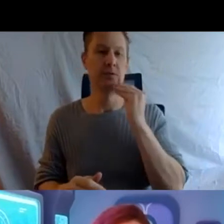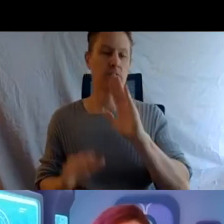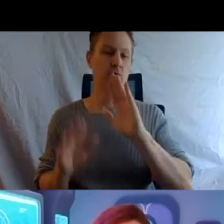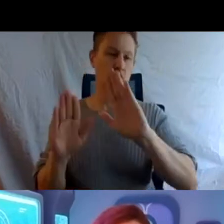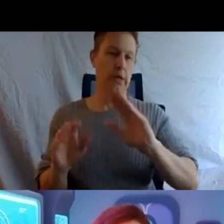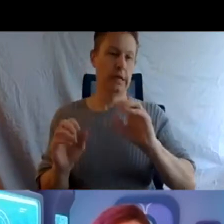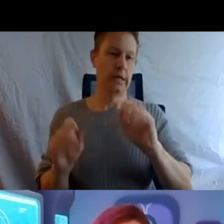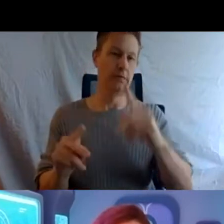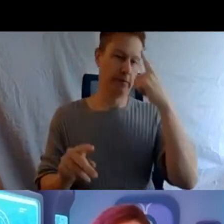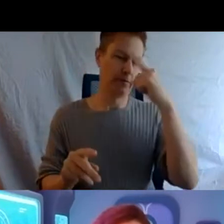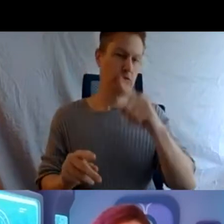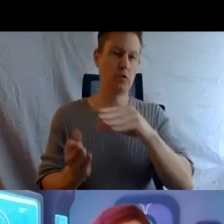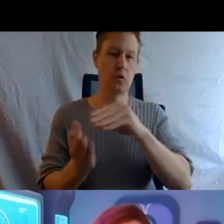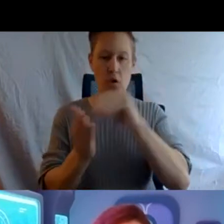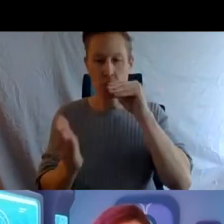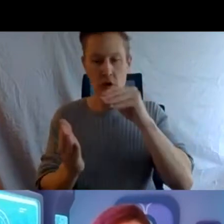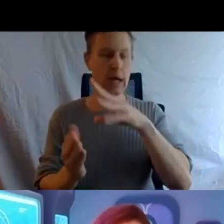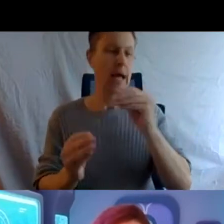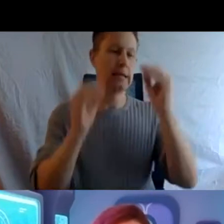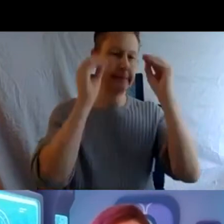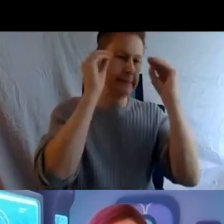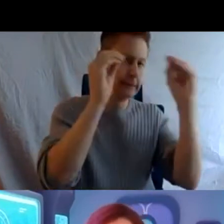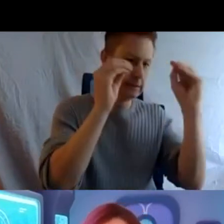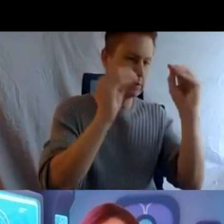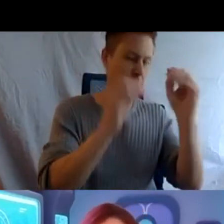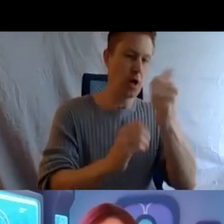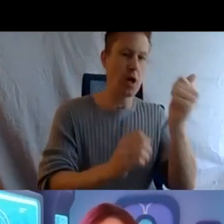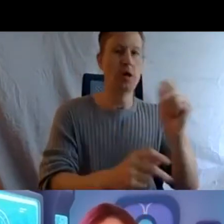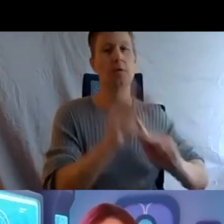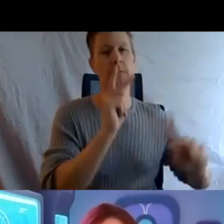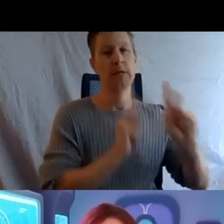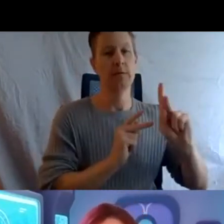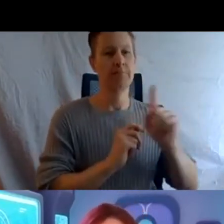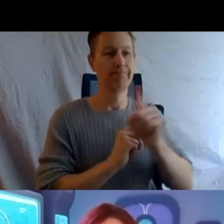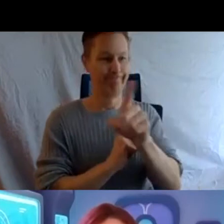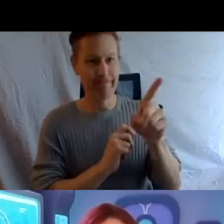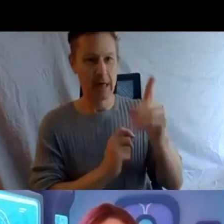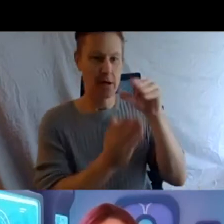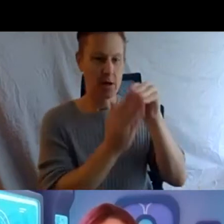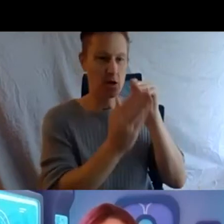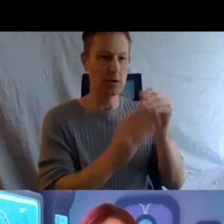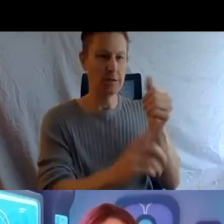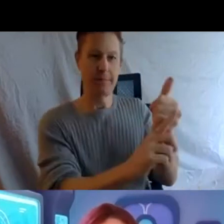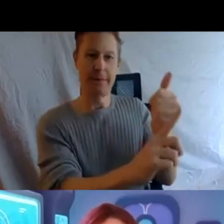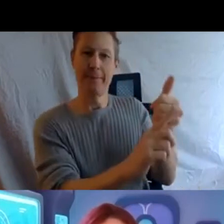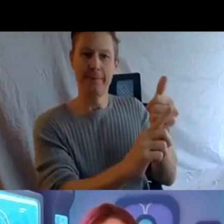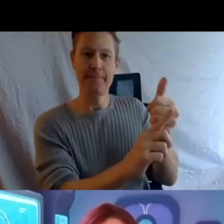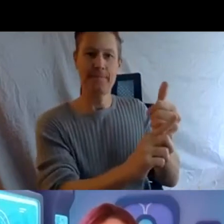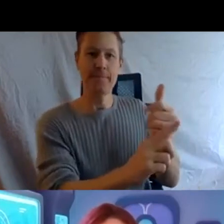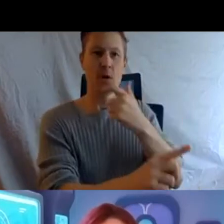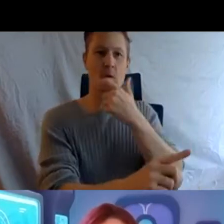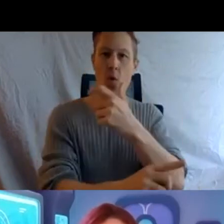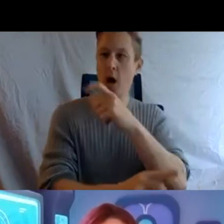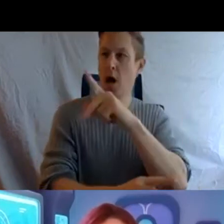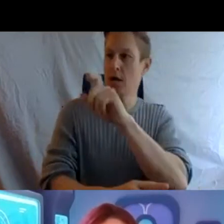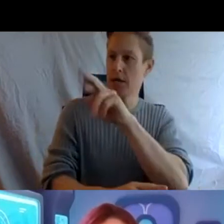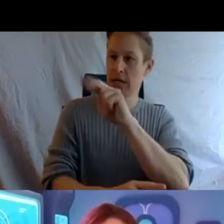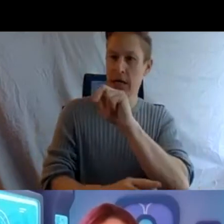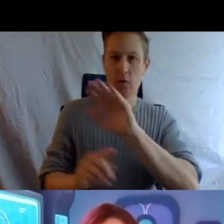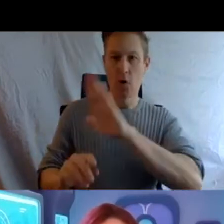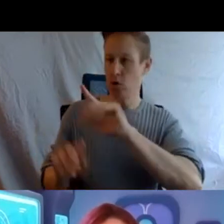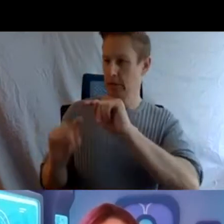to take that and teach someone, and then them learn how to do it themselves, and watch Karen's team